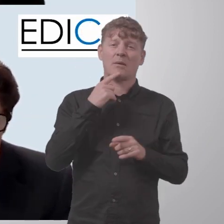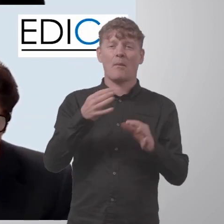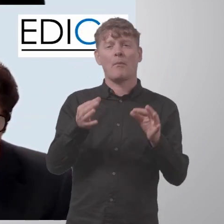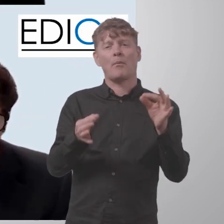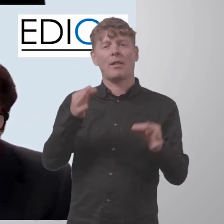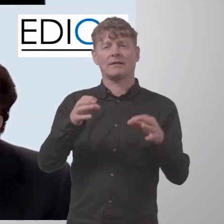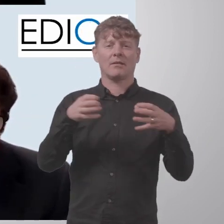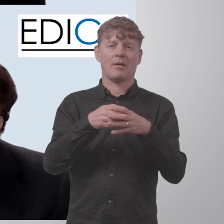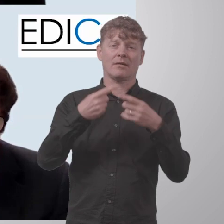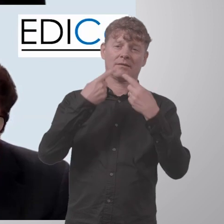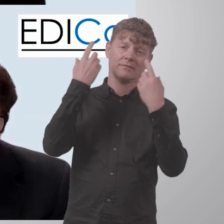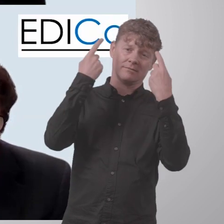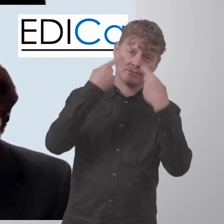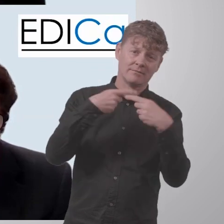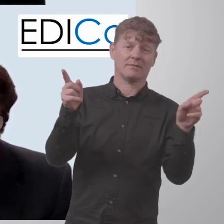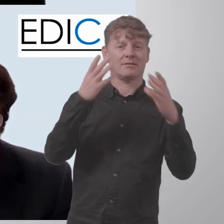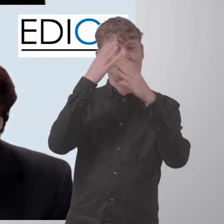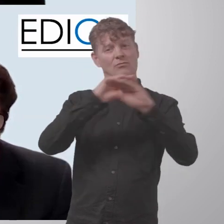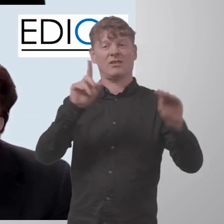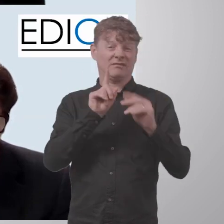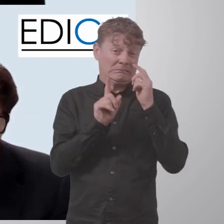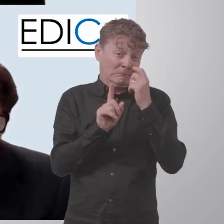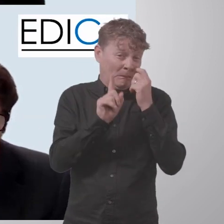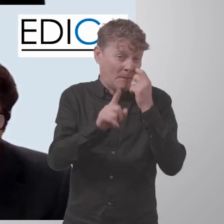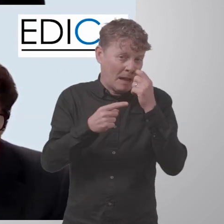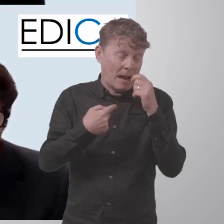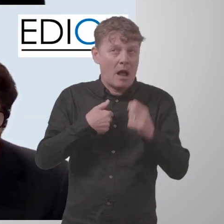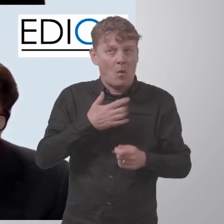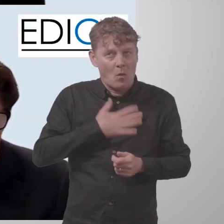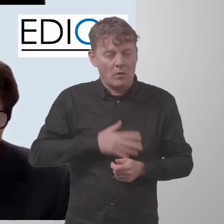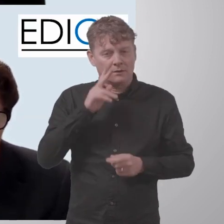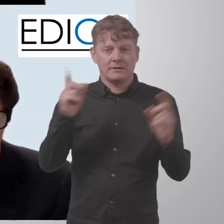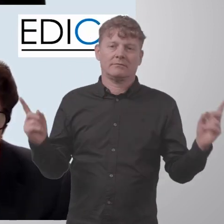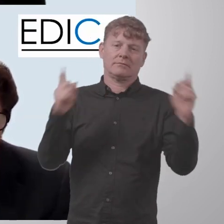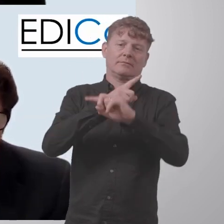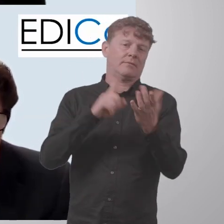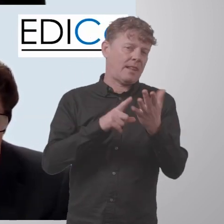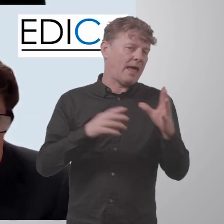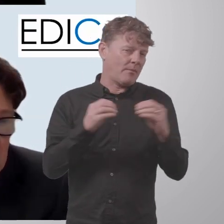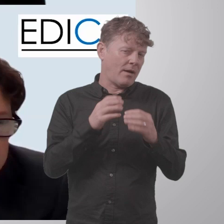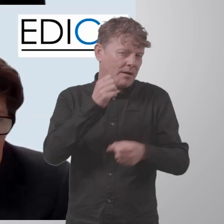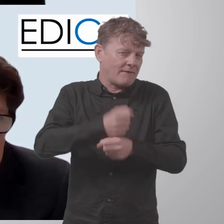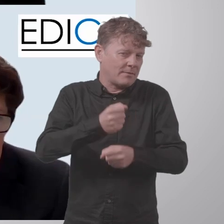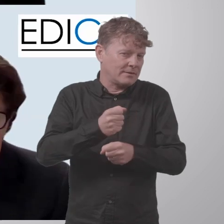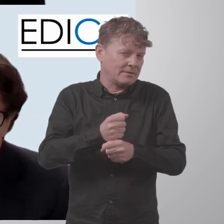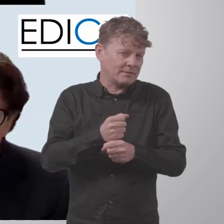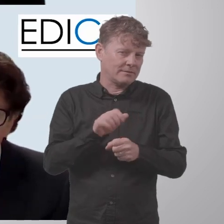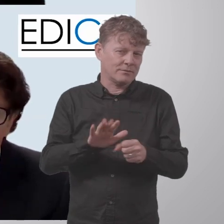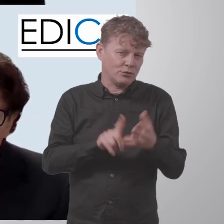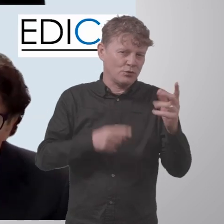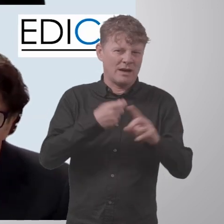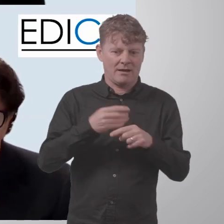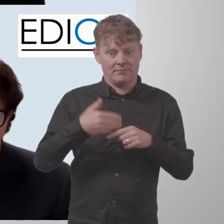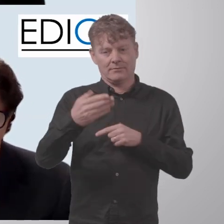Labour government in late 2024, early 2025, principally because they promised to, I